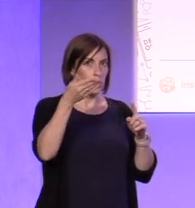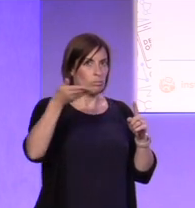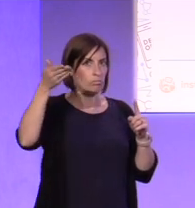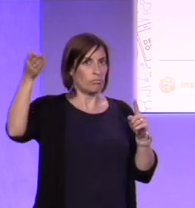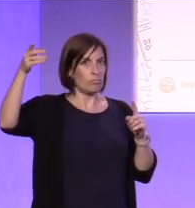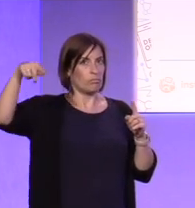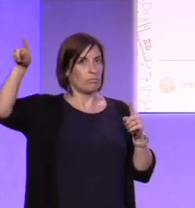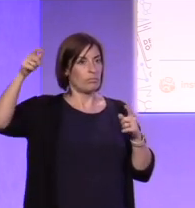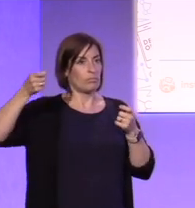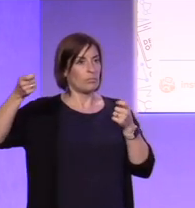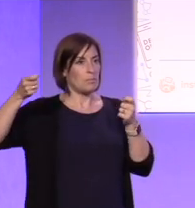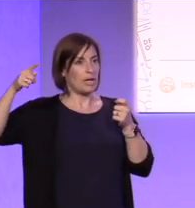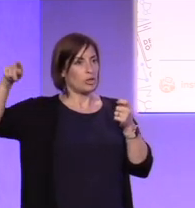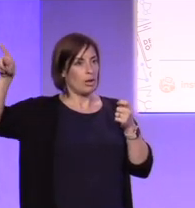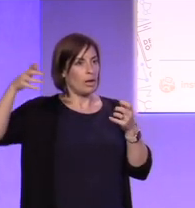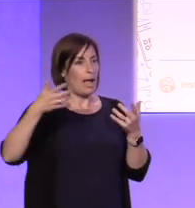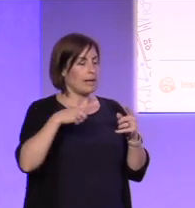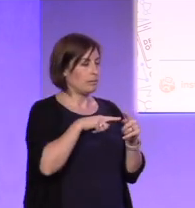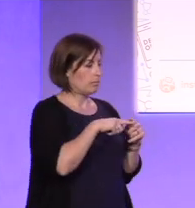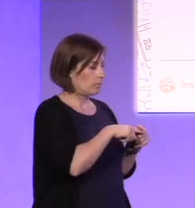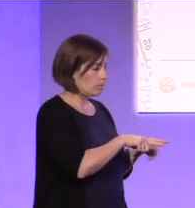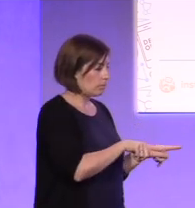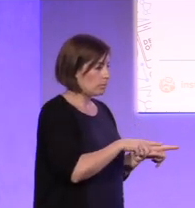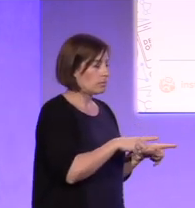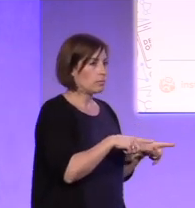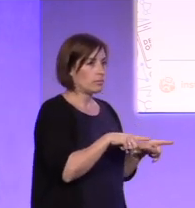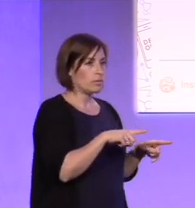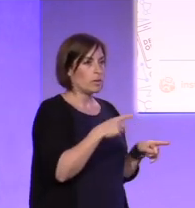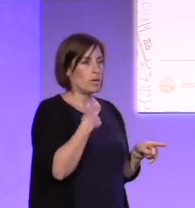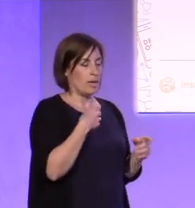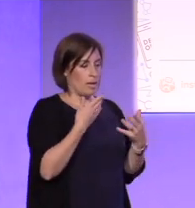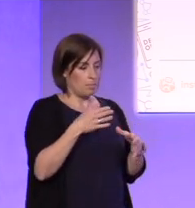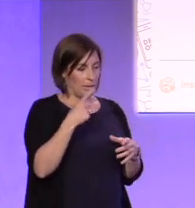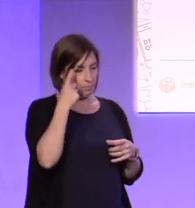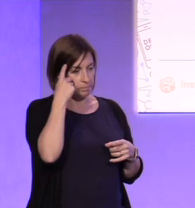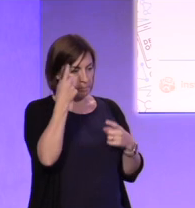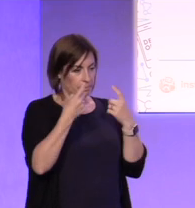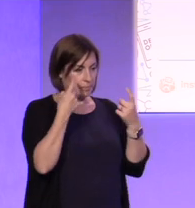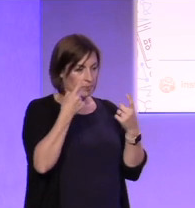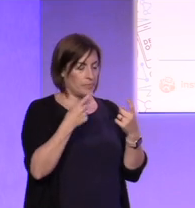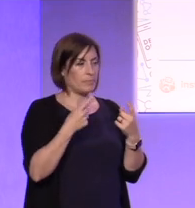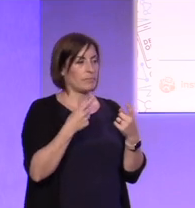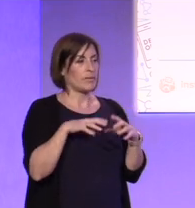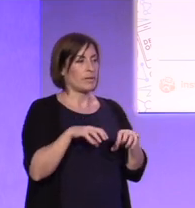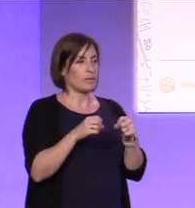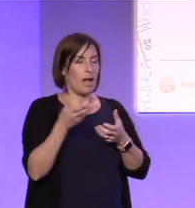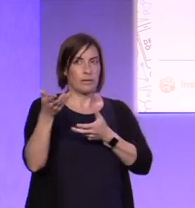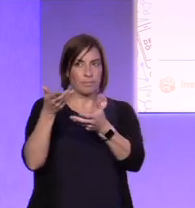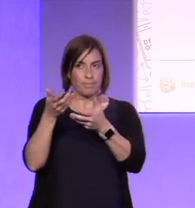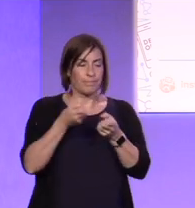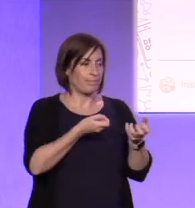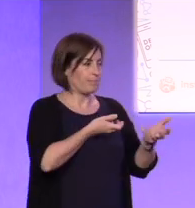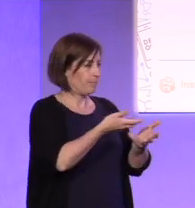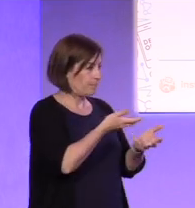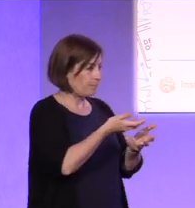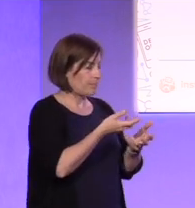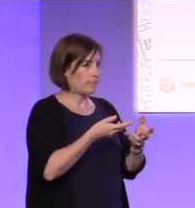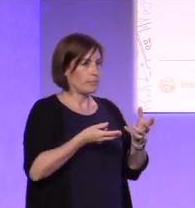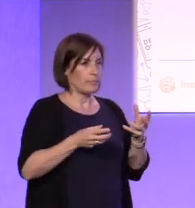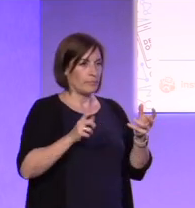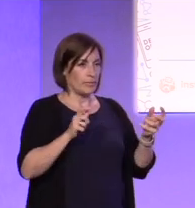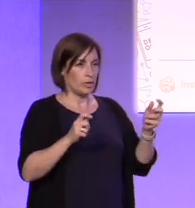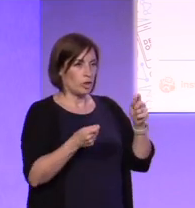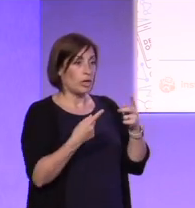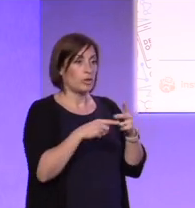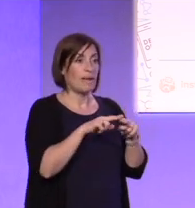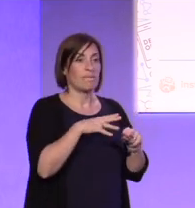so we started to shift left in how we were thinking about things. We started to coach the wider organization, because if we want to go faster as a